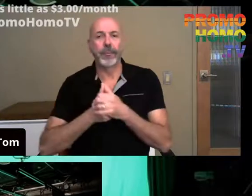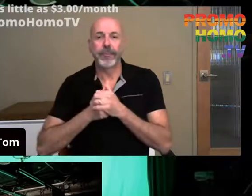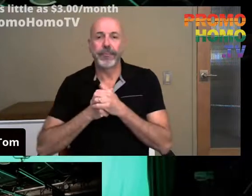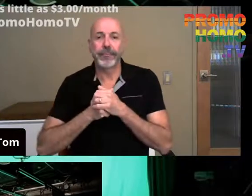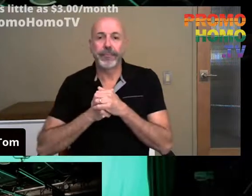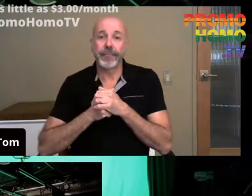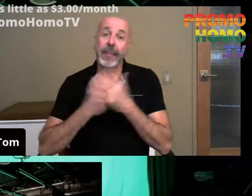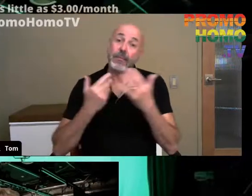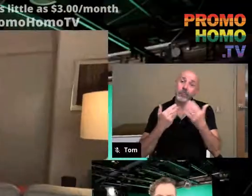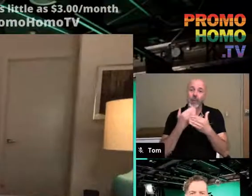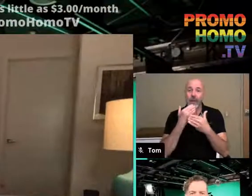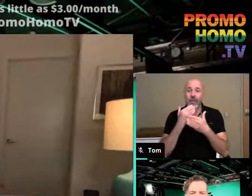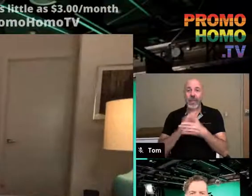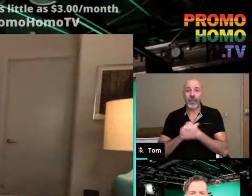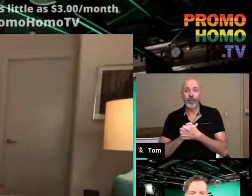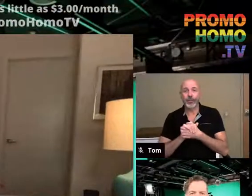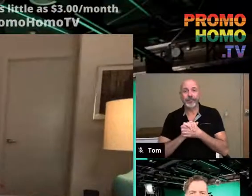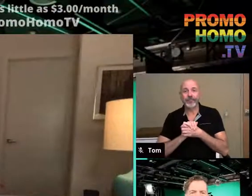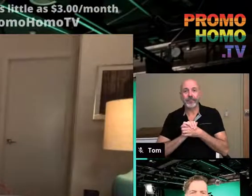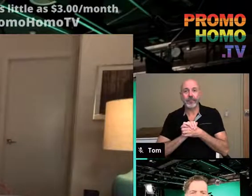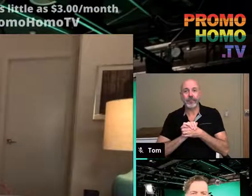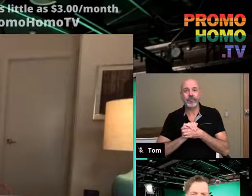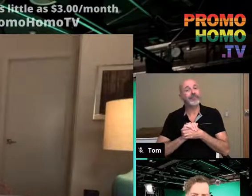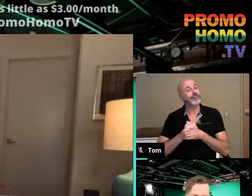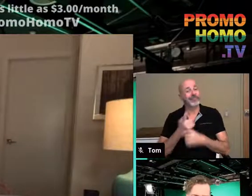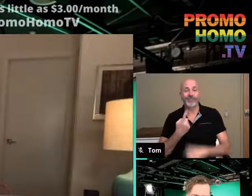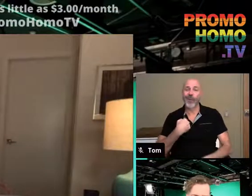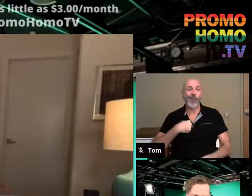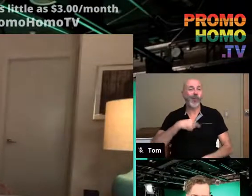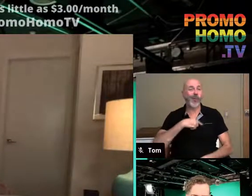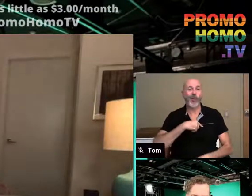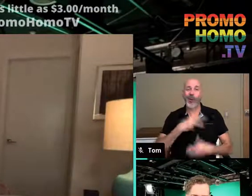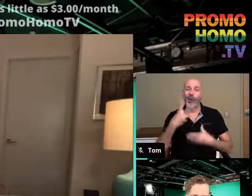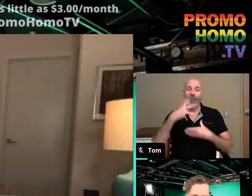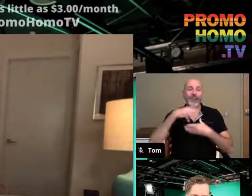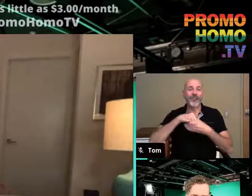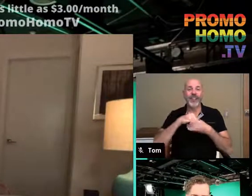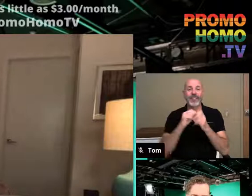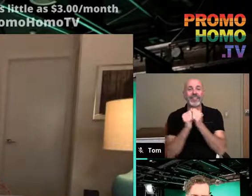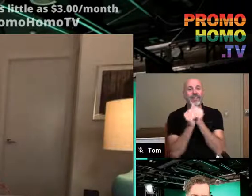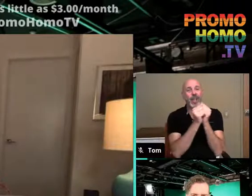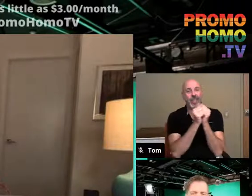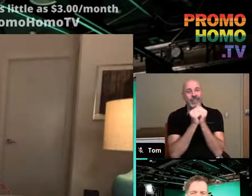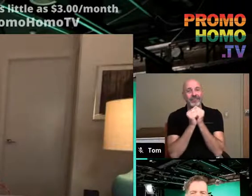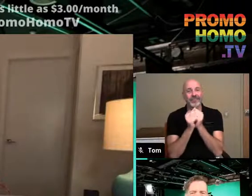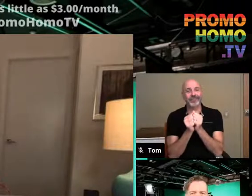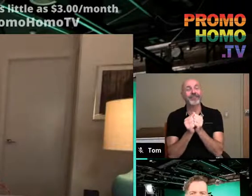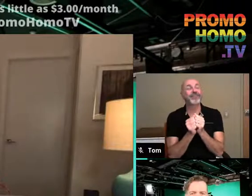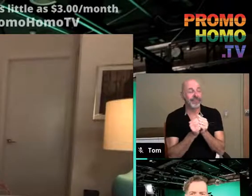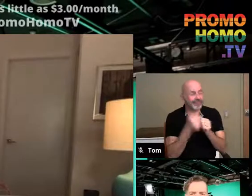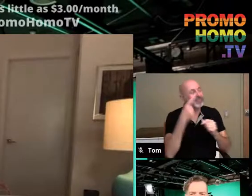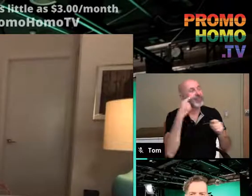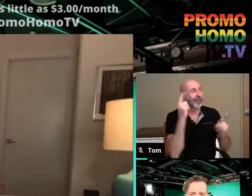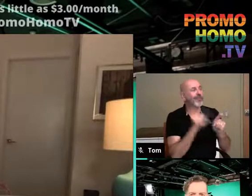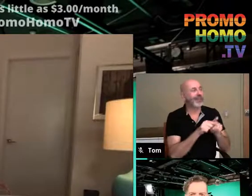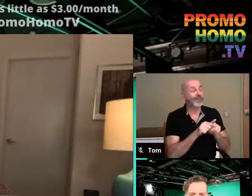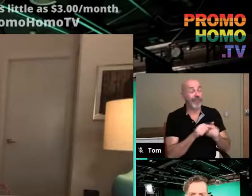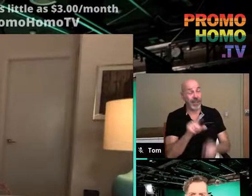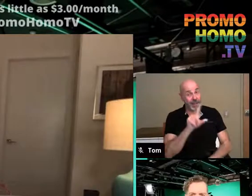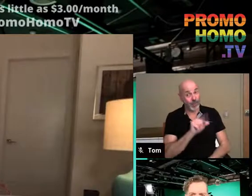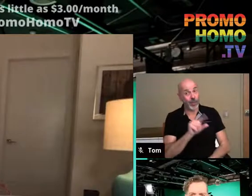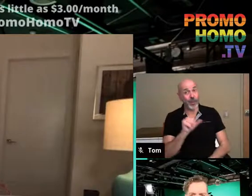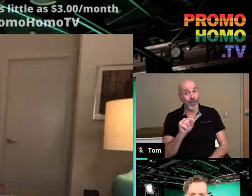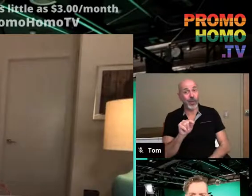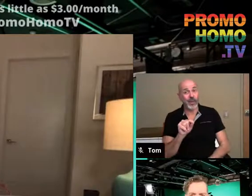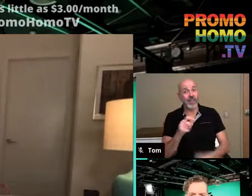Well, thank you. You know, we're all in this together. We certainly are. And this 2020 difficulty